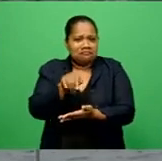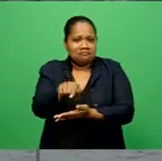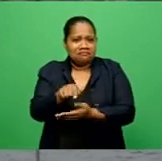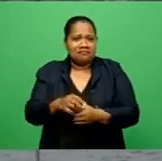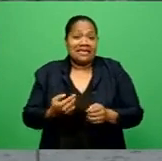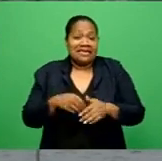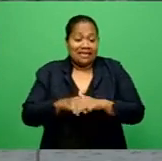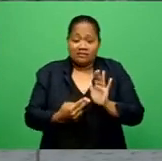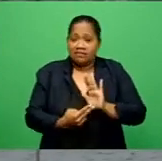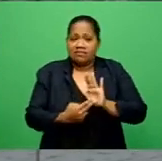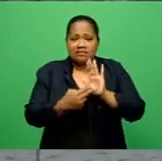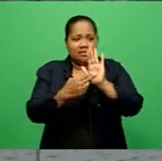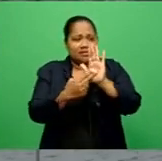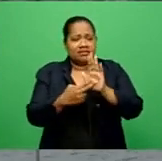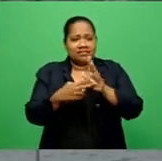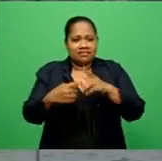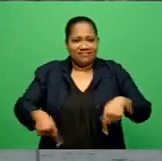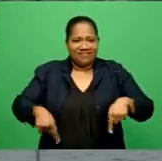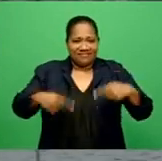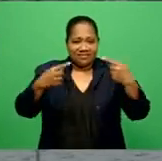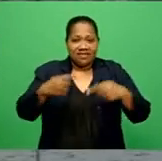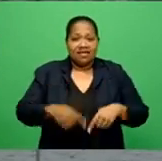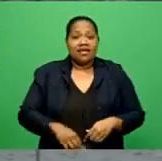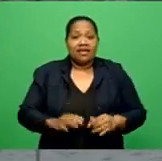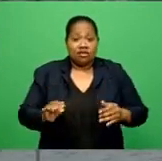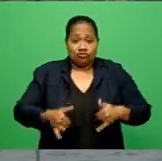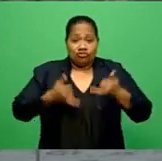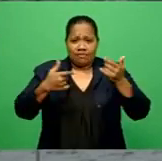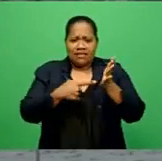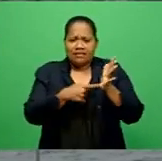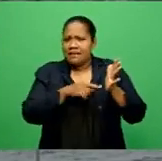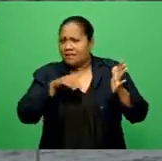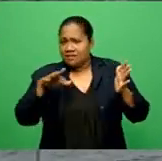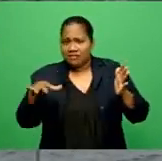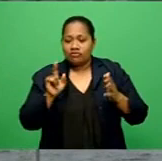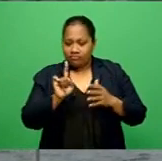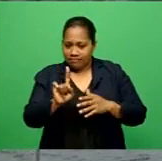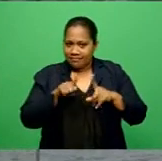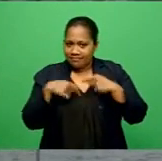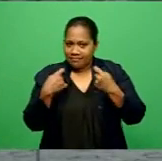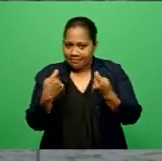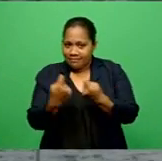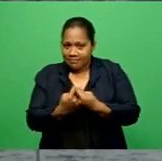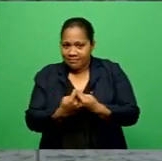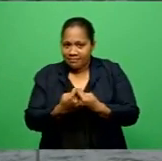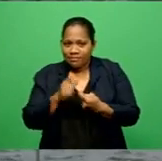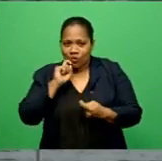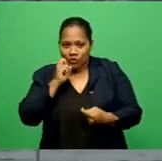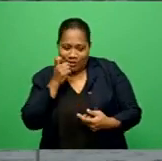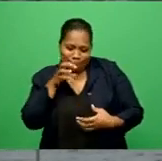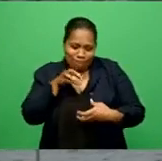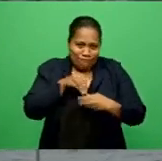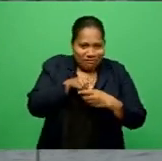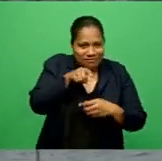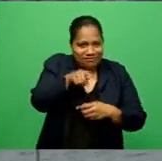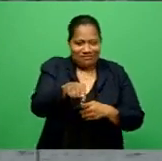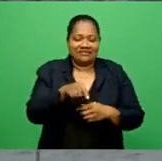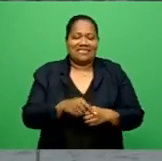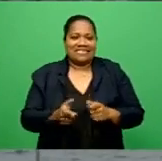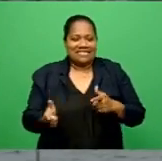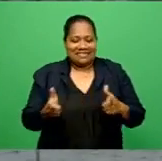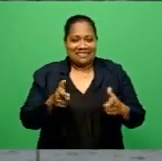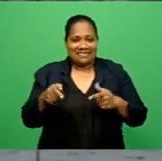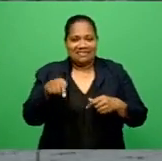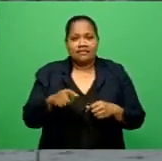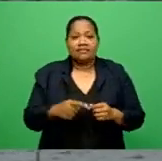tournament. Champions Tambandamu is one of the likely teams set to feature in the Super Series. Tambandamu were